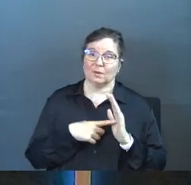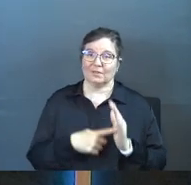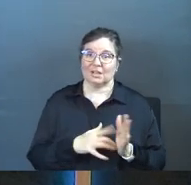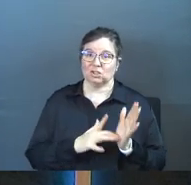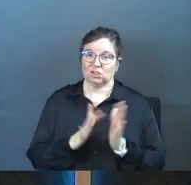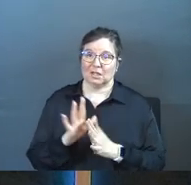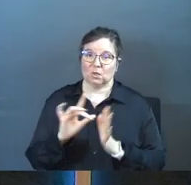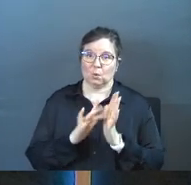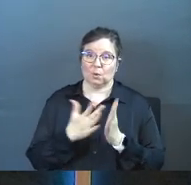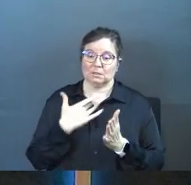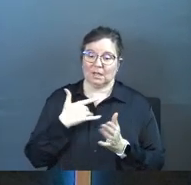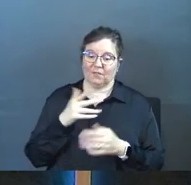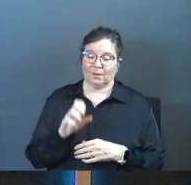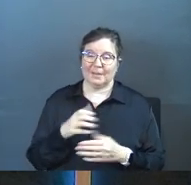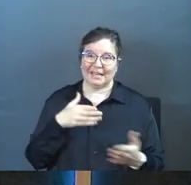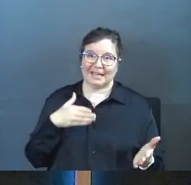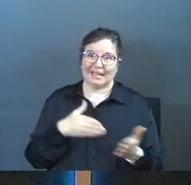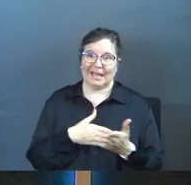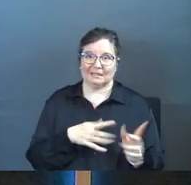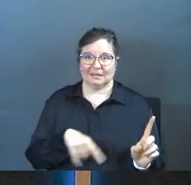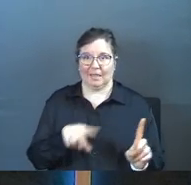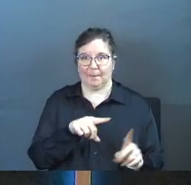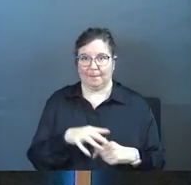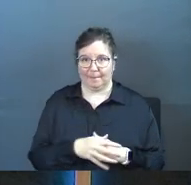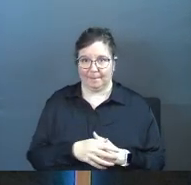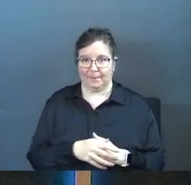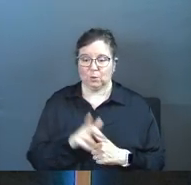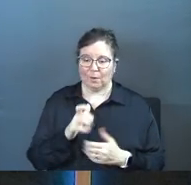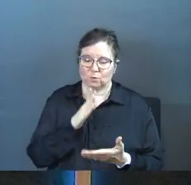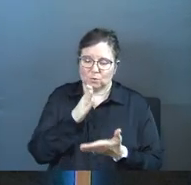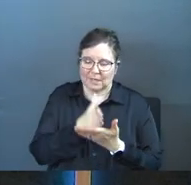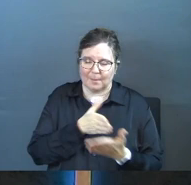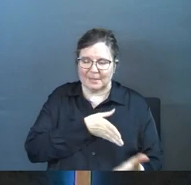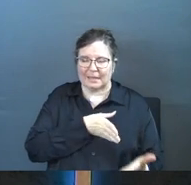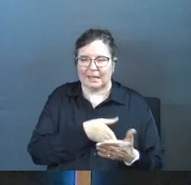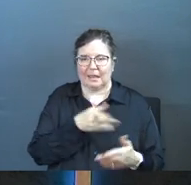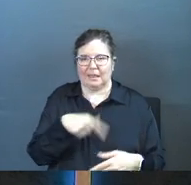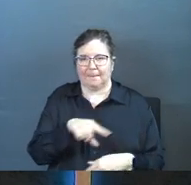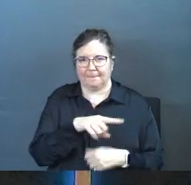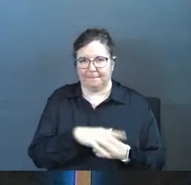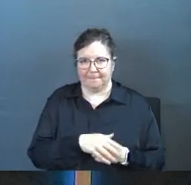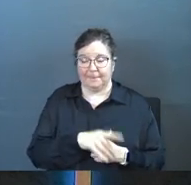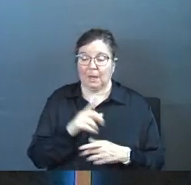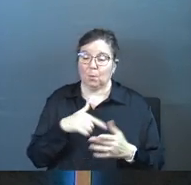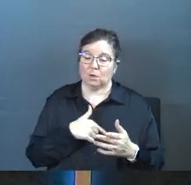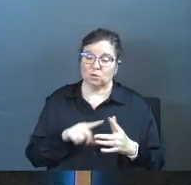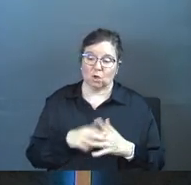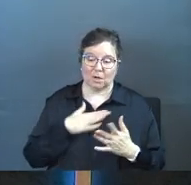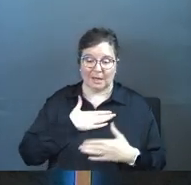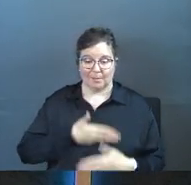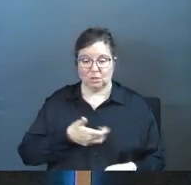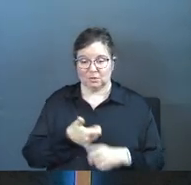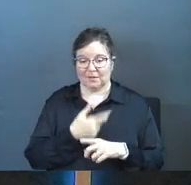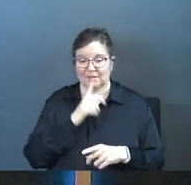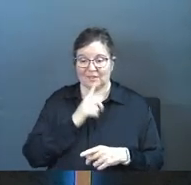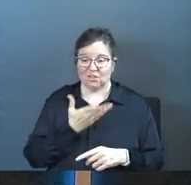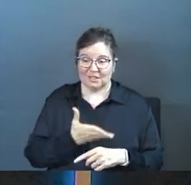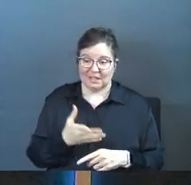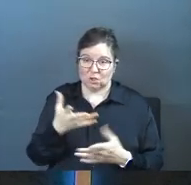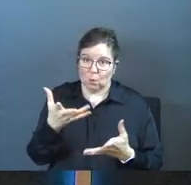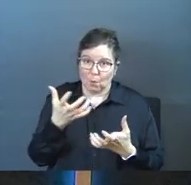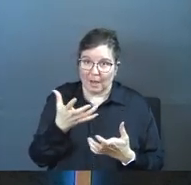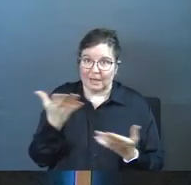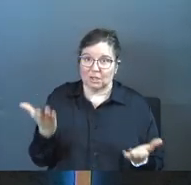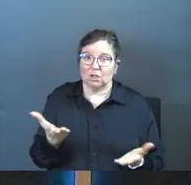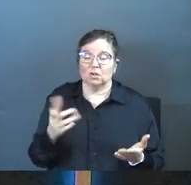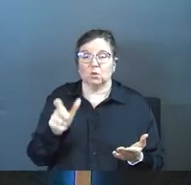reflecting Jesus' words of you're being against them. You've got to stop being against them. And once you start admitting to yourself that there's a thing that you